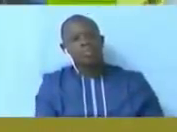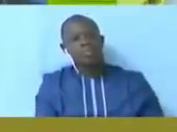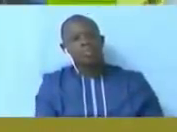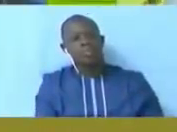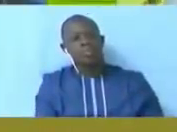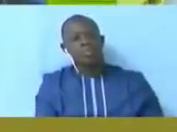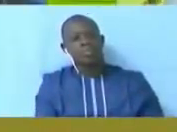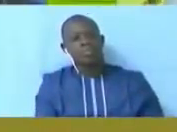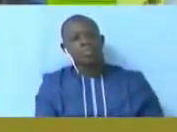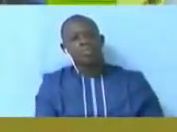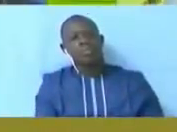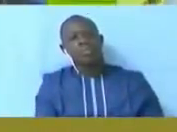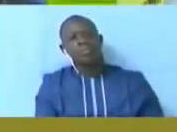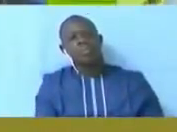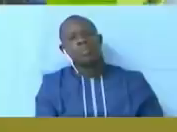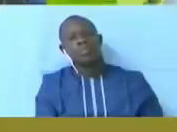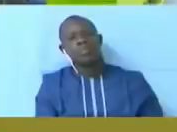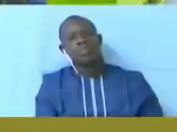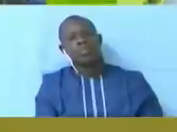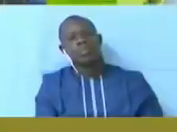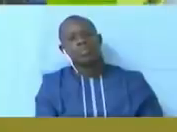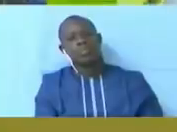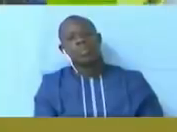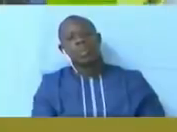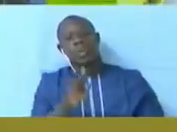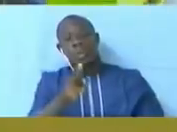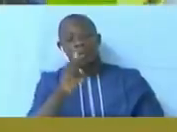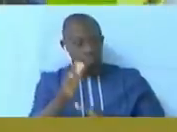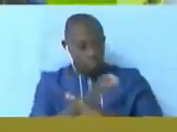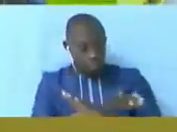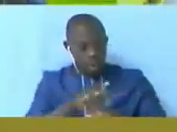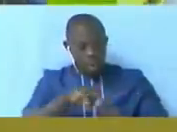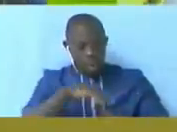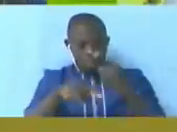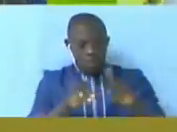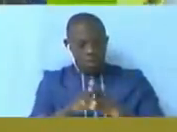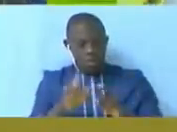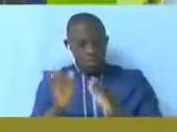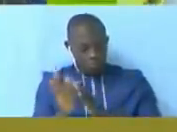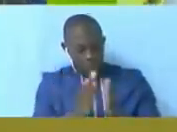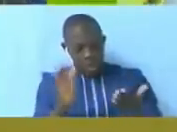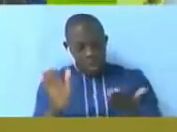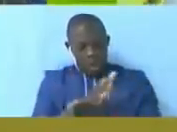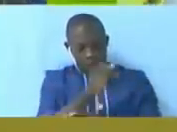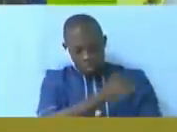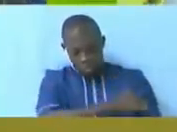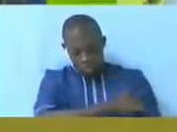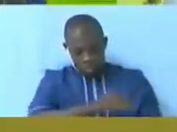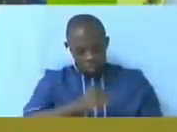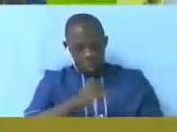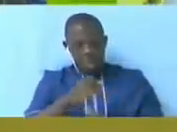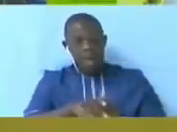This was a treason involving people from every sector of our society.